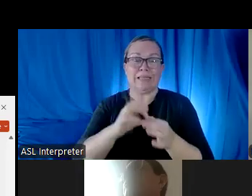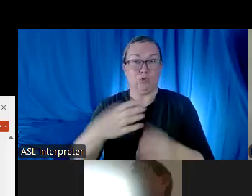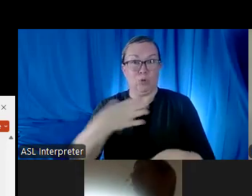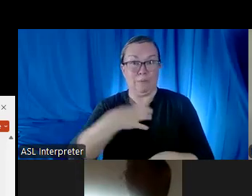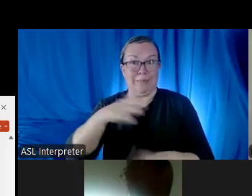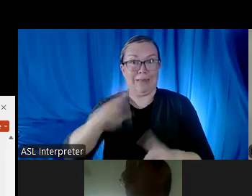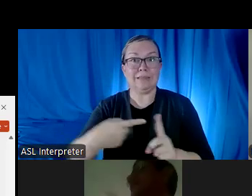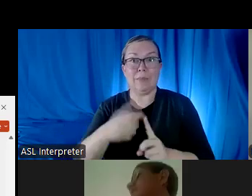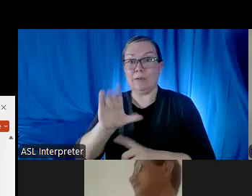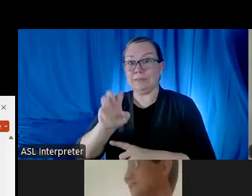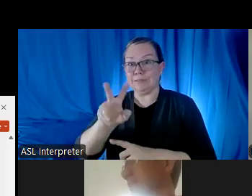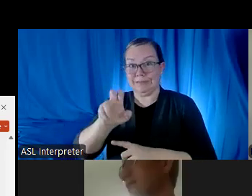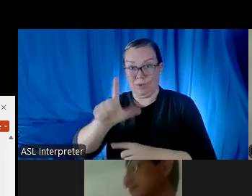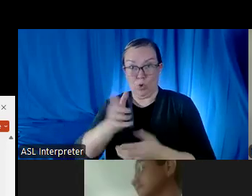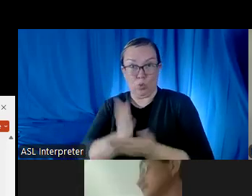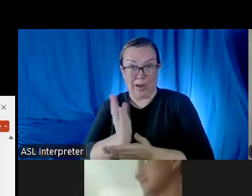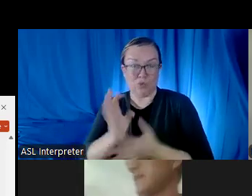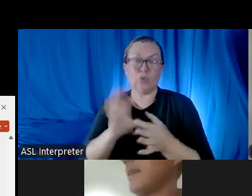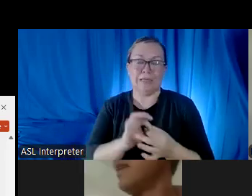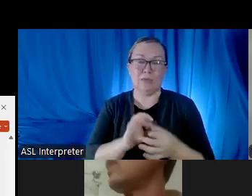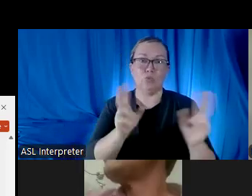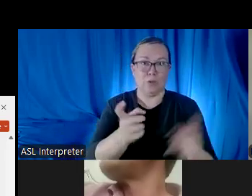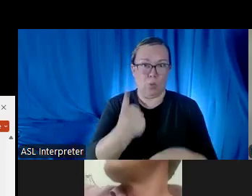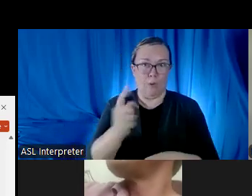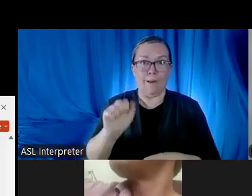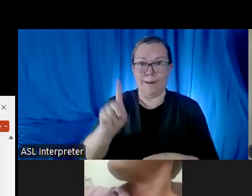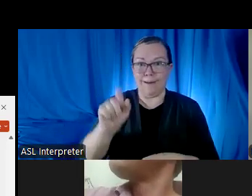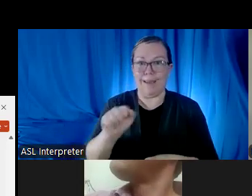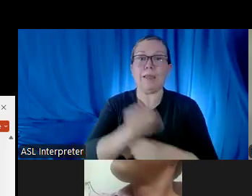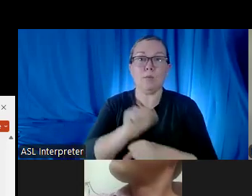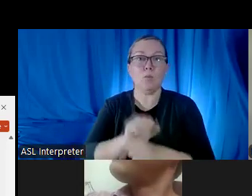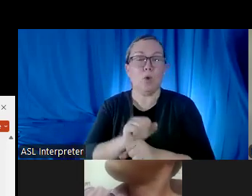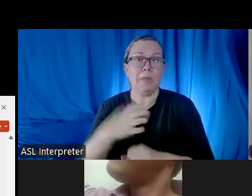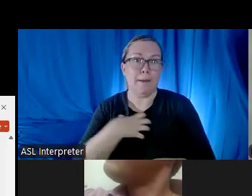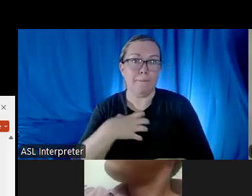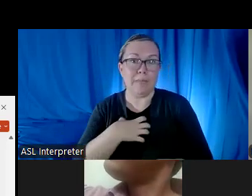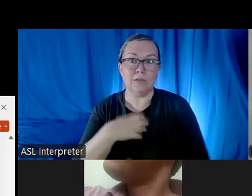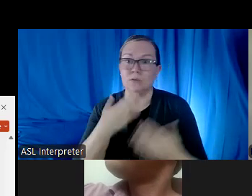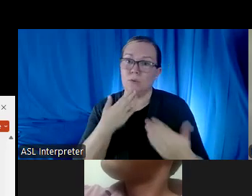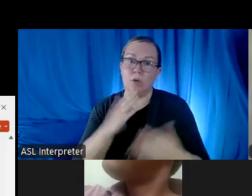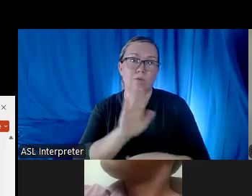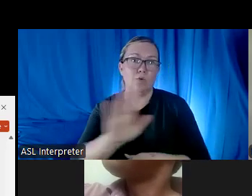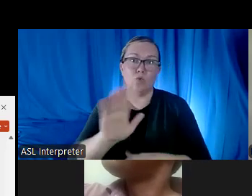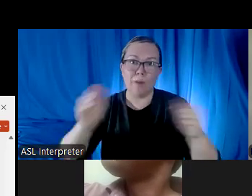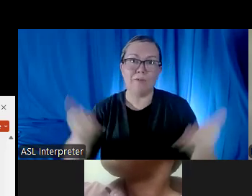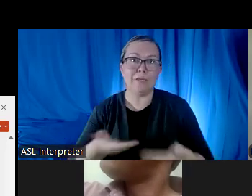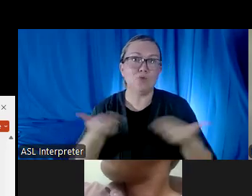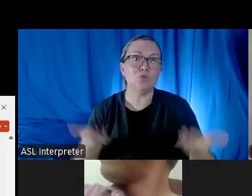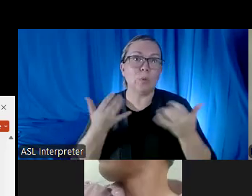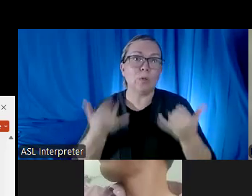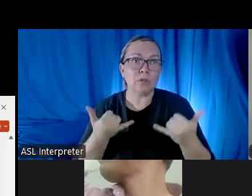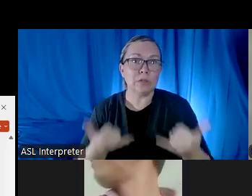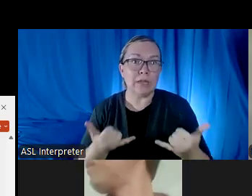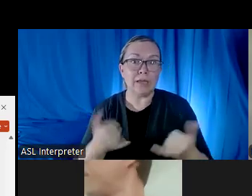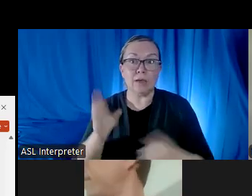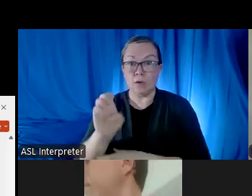rights, including Title I ADA employment complaints. And I thank you for your invitation to be here today.